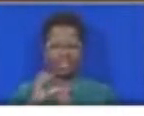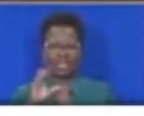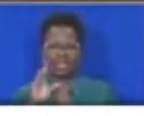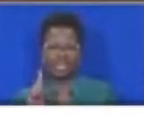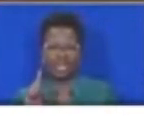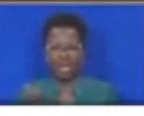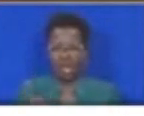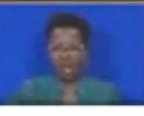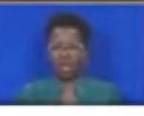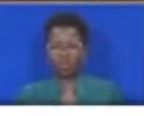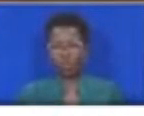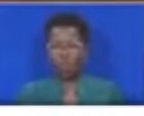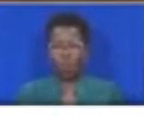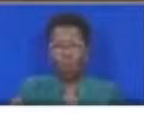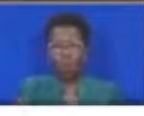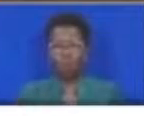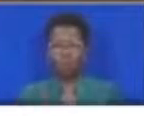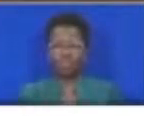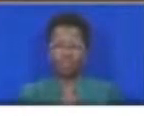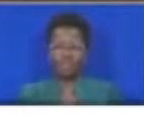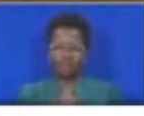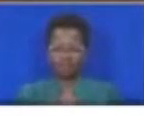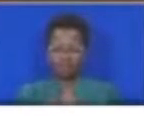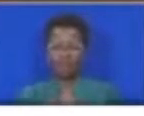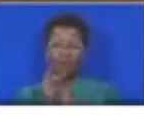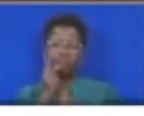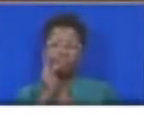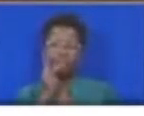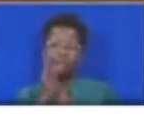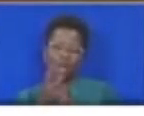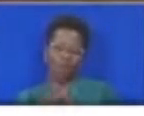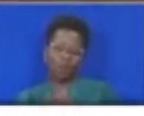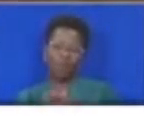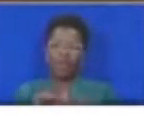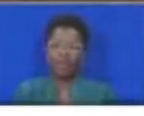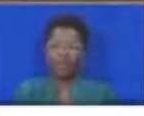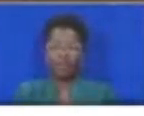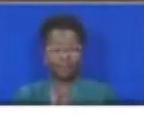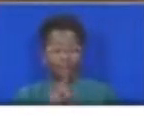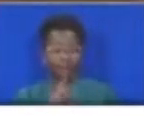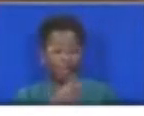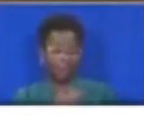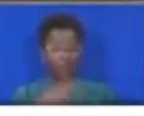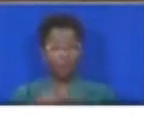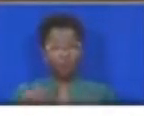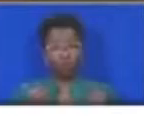door handles, and front cigar lighting. If the minister would like to drive a car like this,